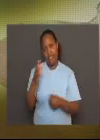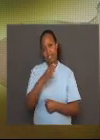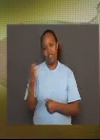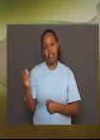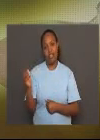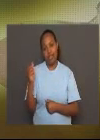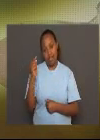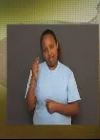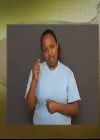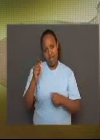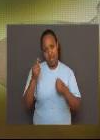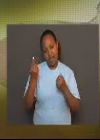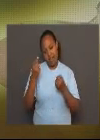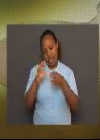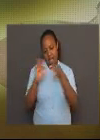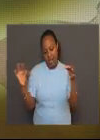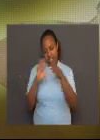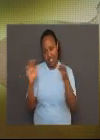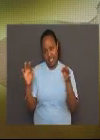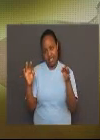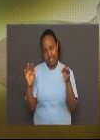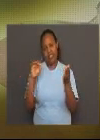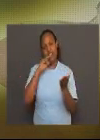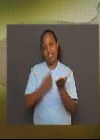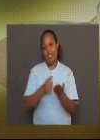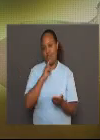information and analyzing data.